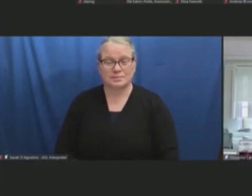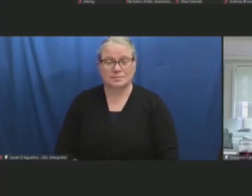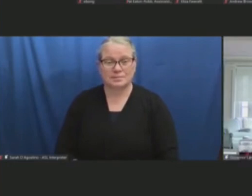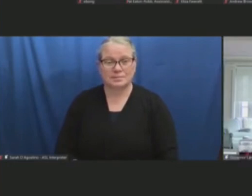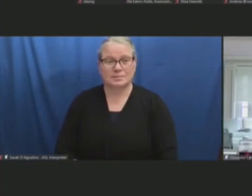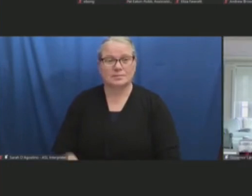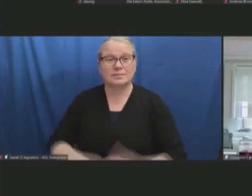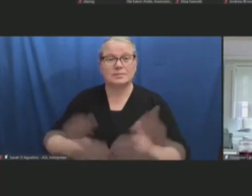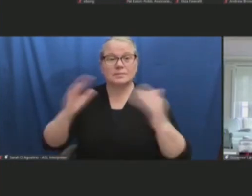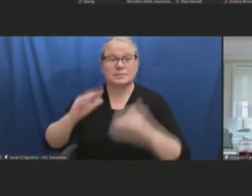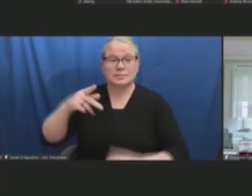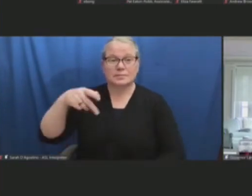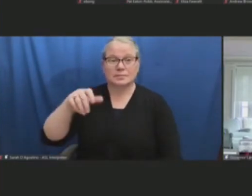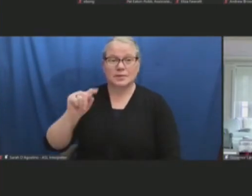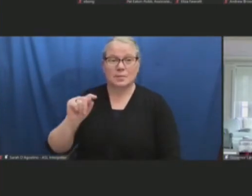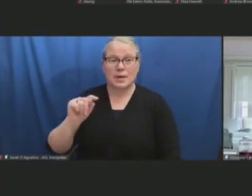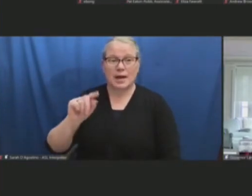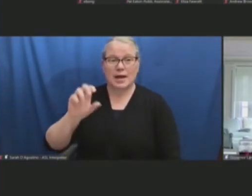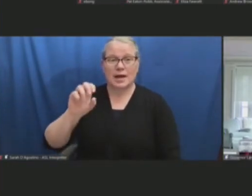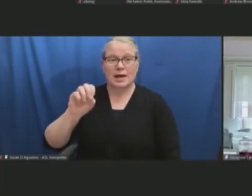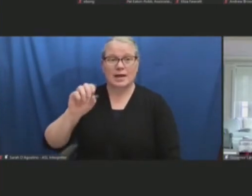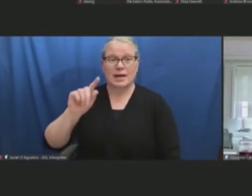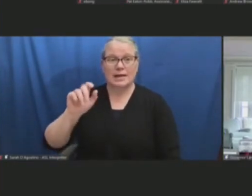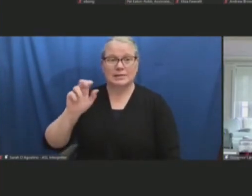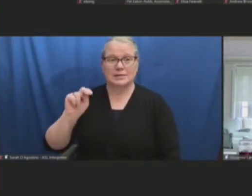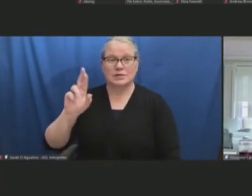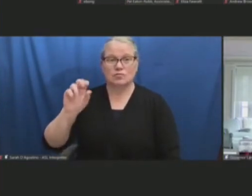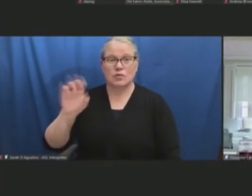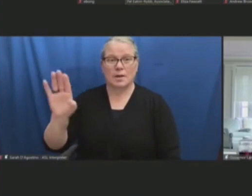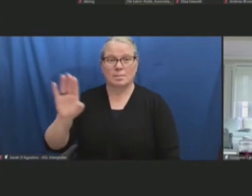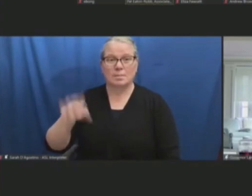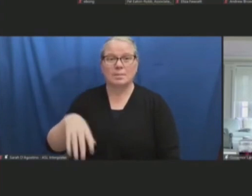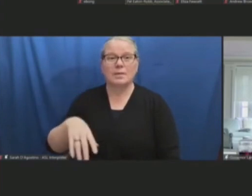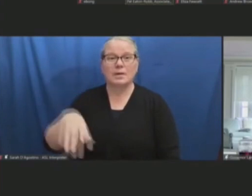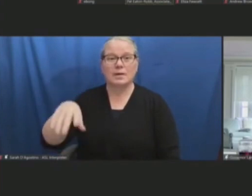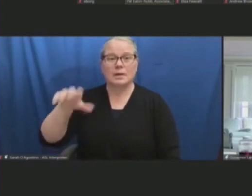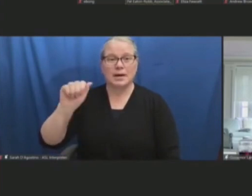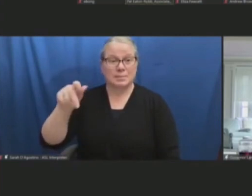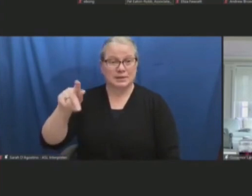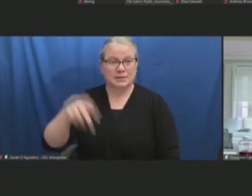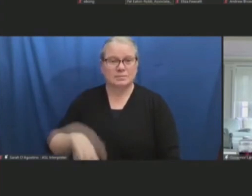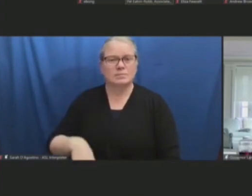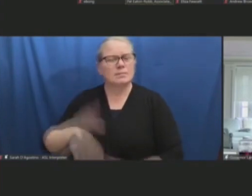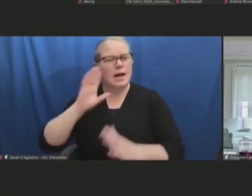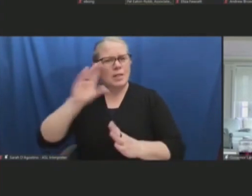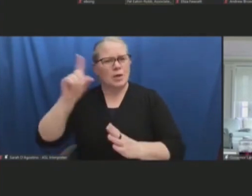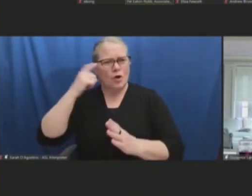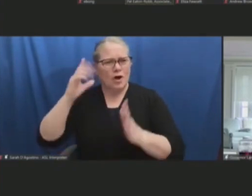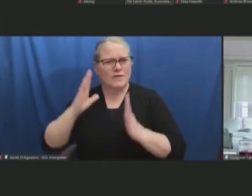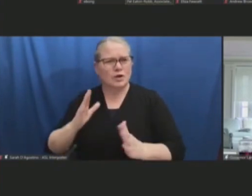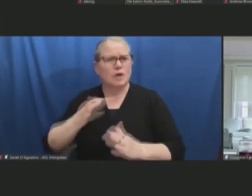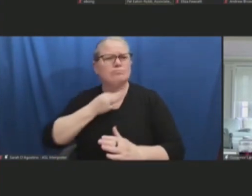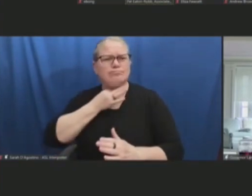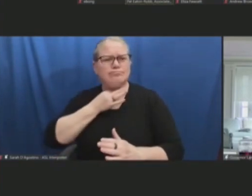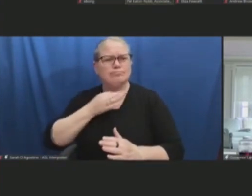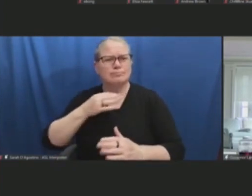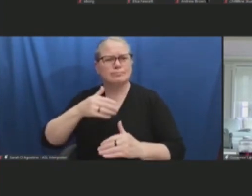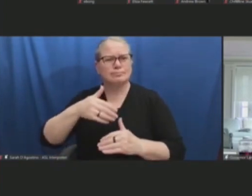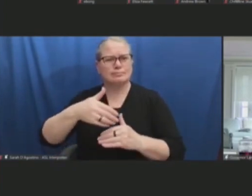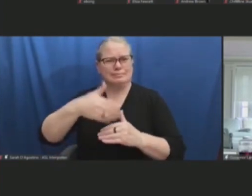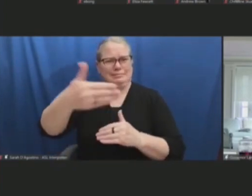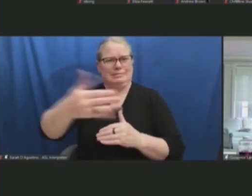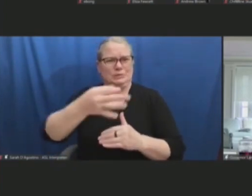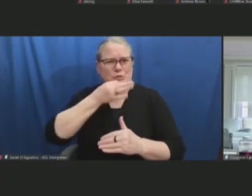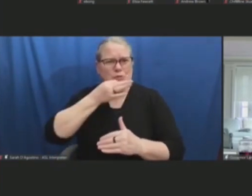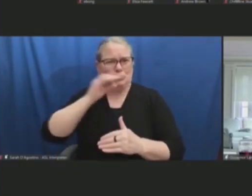Pat, Eaton, Rob, AP. Hi, Governor. I'm wondering how much money you're prepared to spend on this upcoming governor's race, and